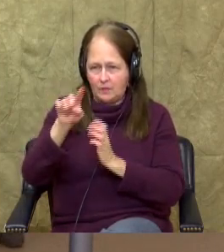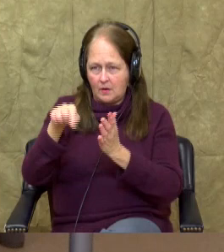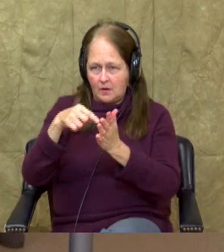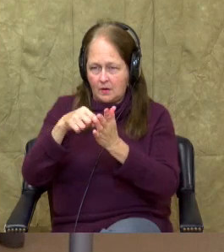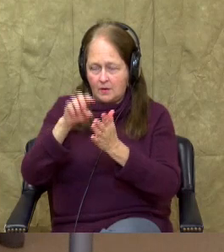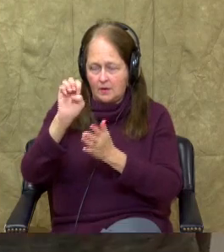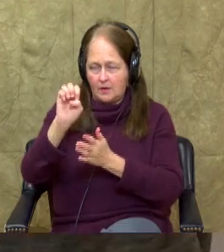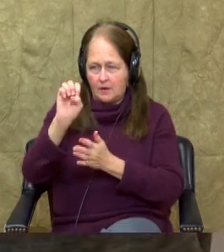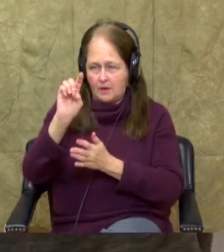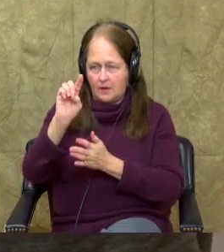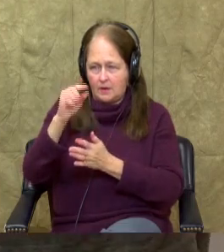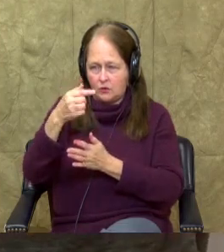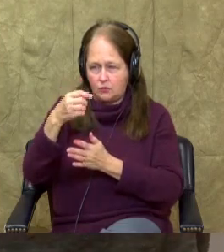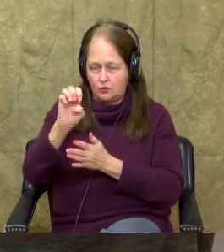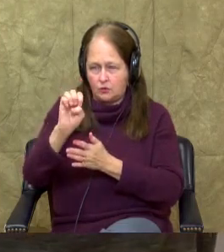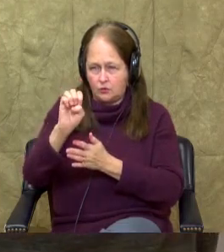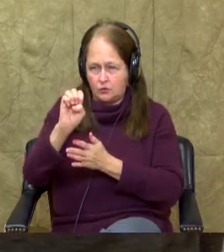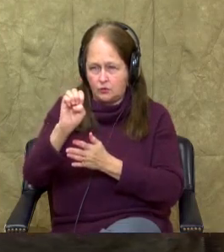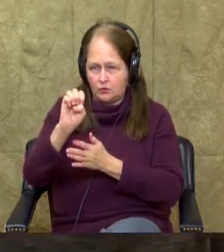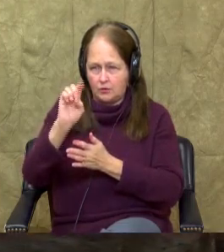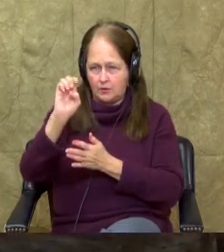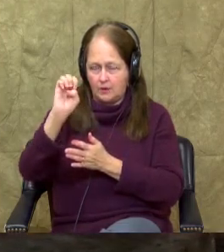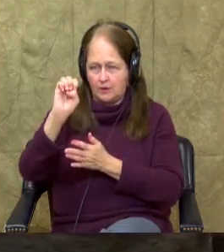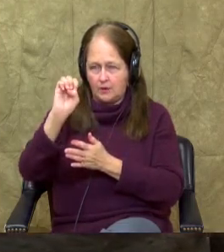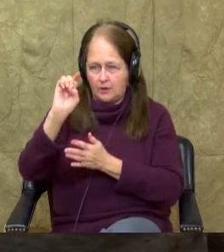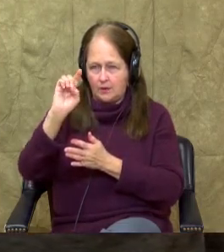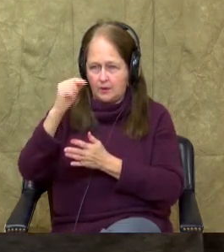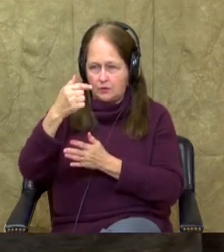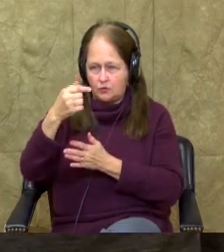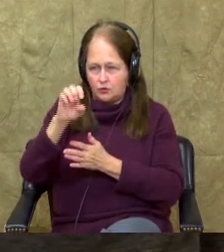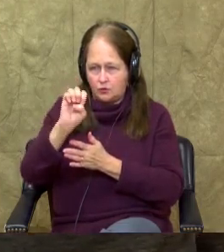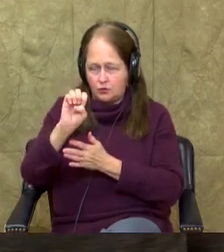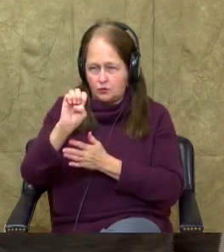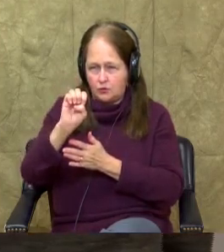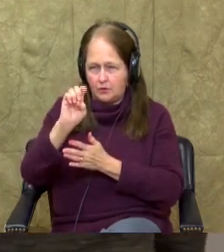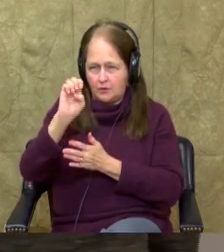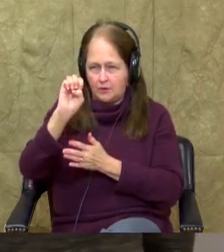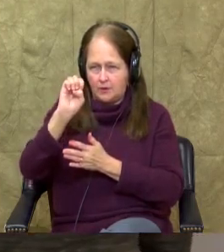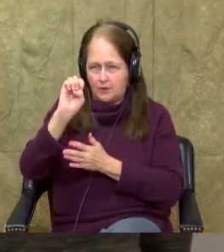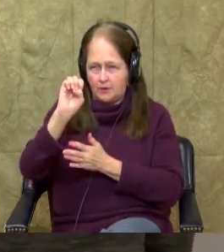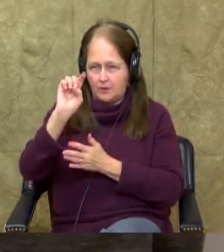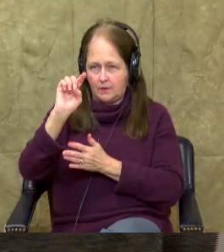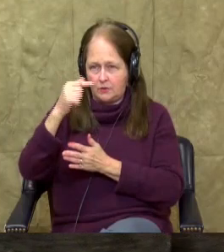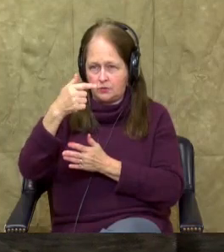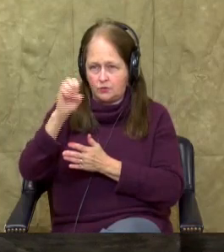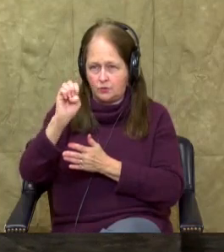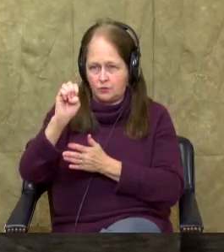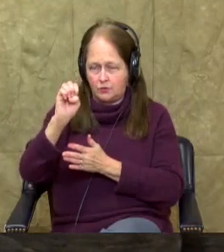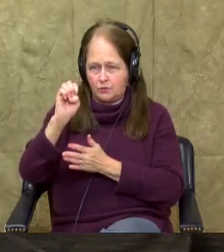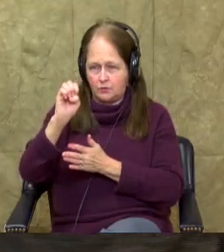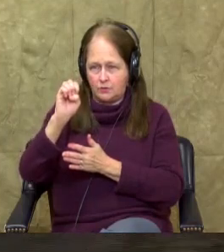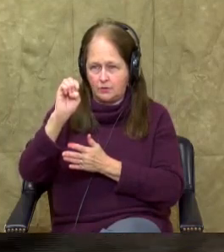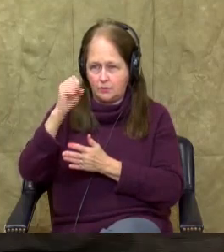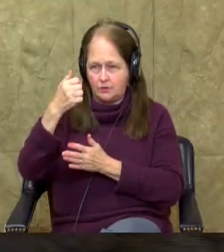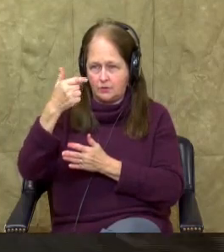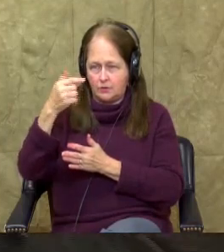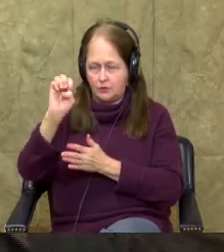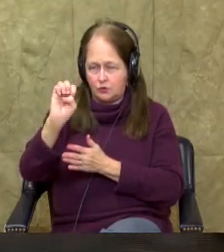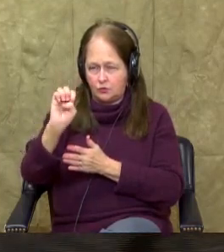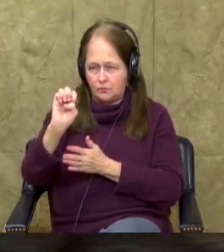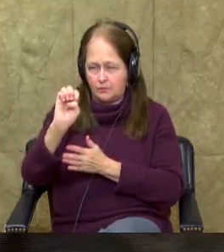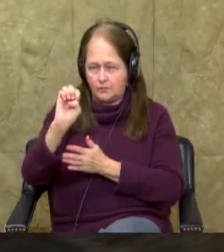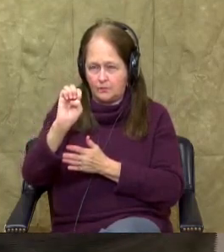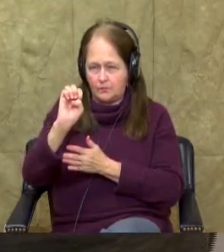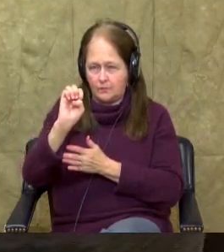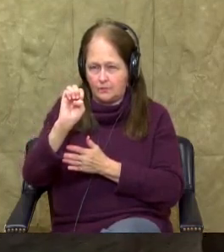That's an edge. Edge. Edge. Edge. Edge.